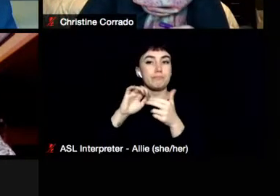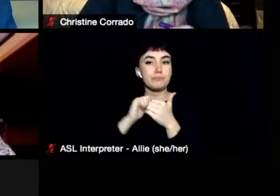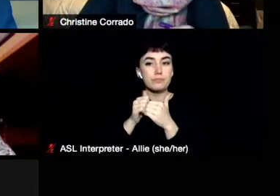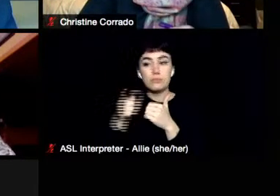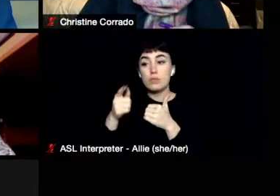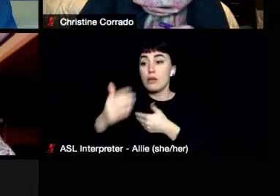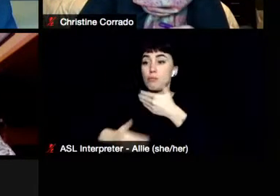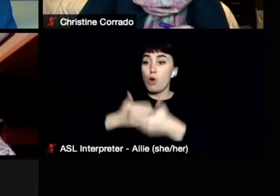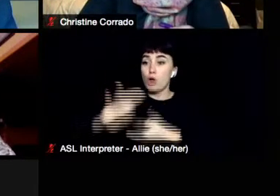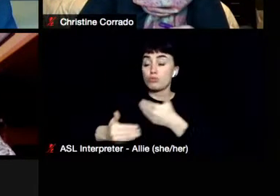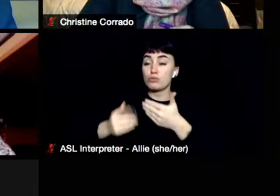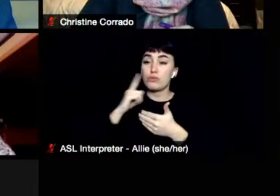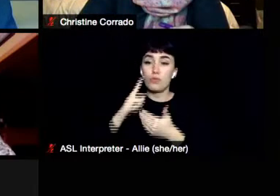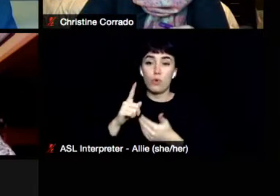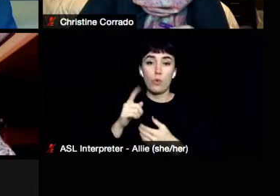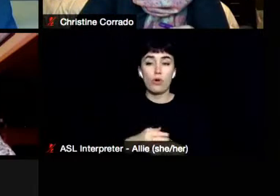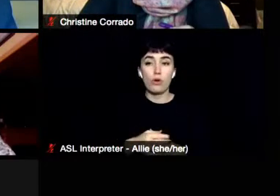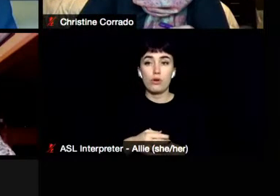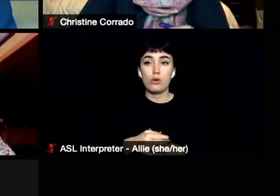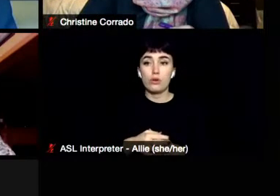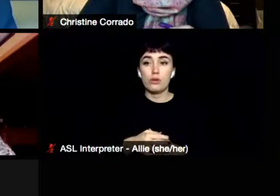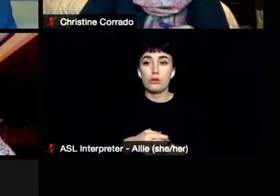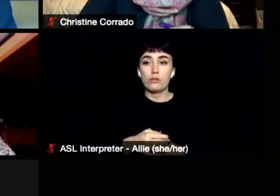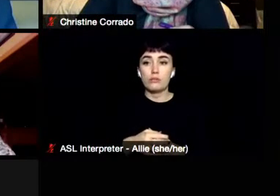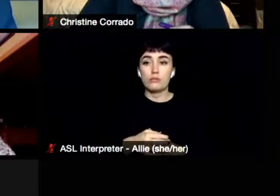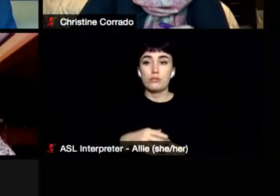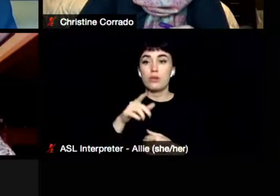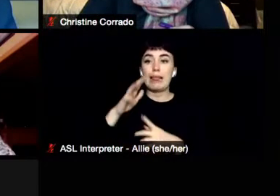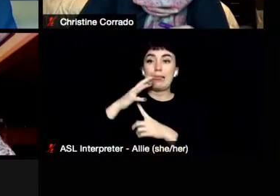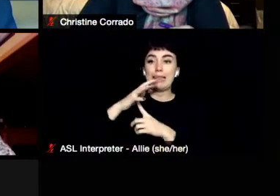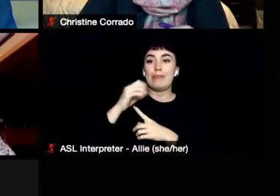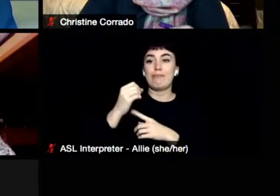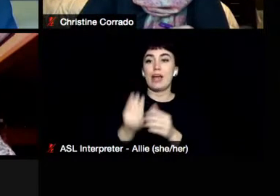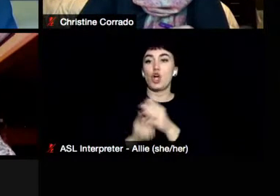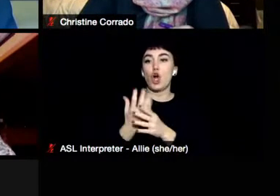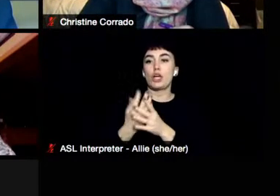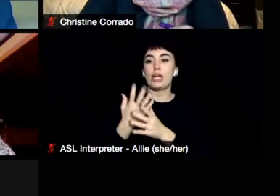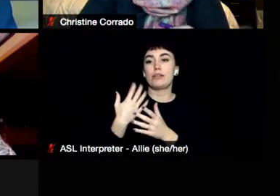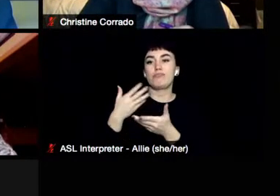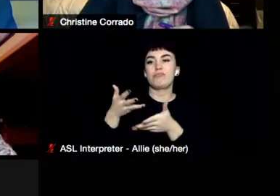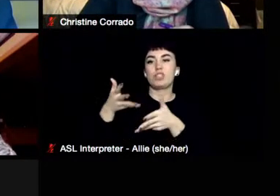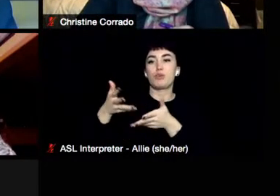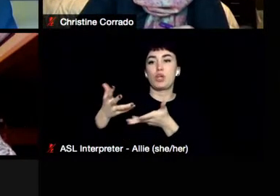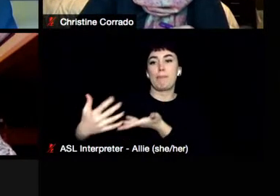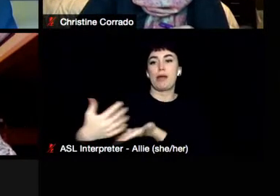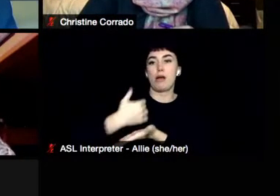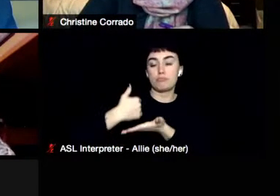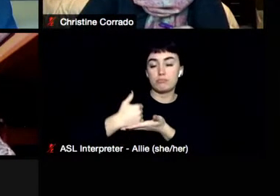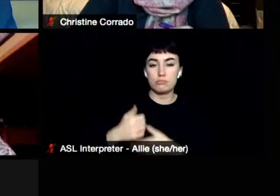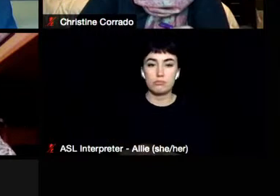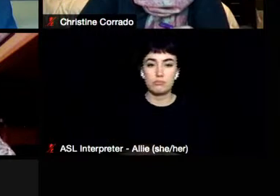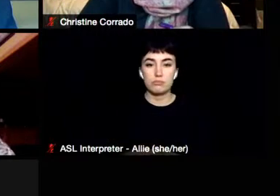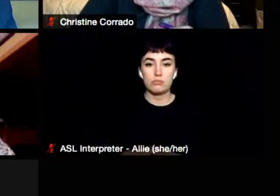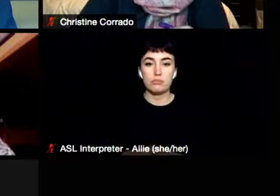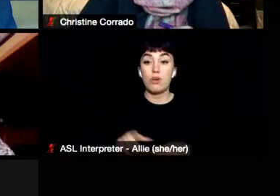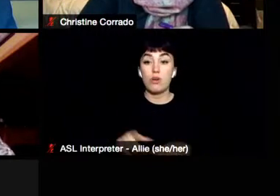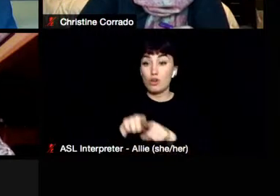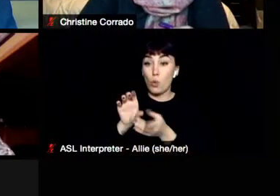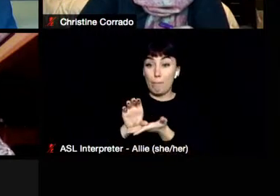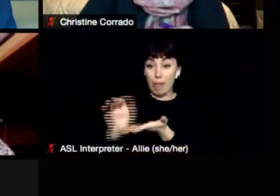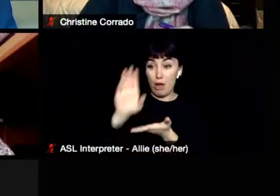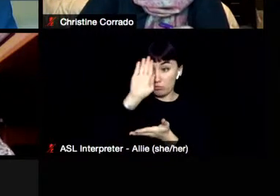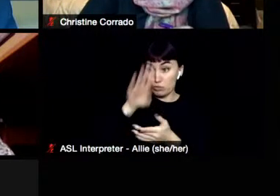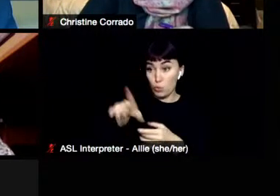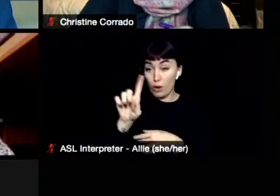progress we're making, particularly in leaf and garden debris pickup. Also plowing. We'll know where our plow trucks are at and if